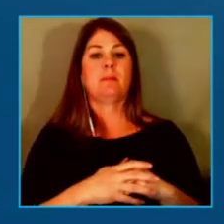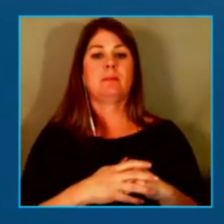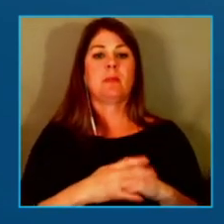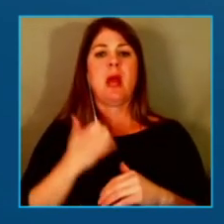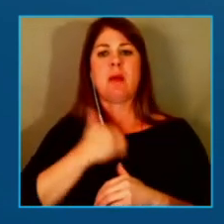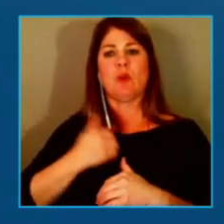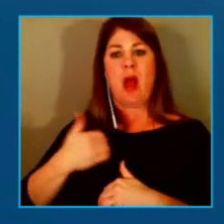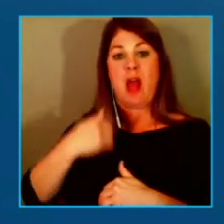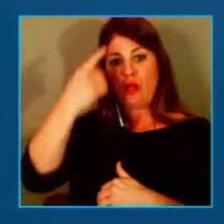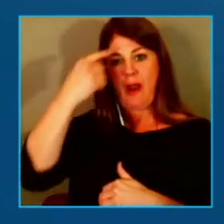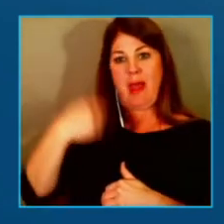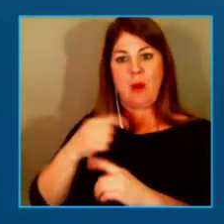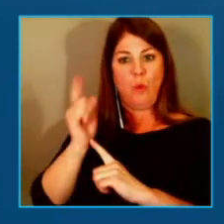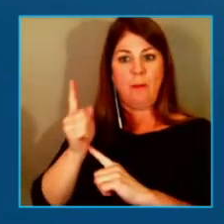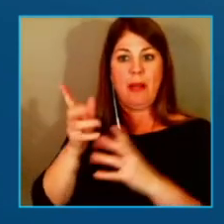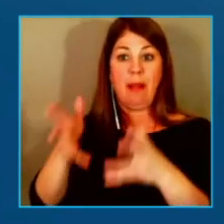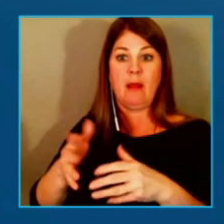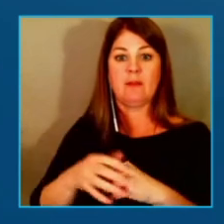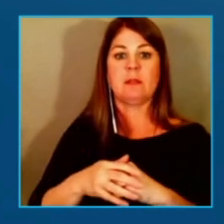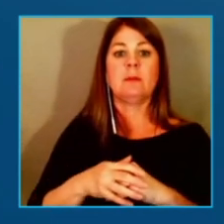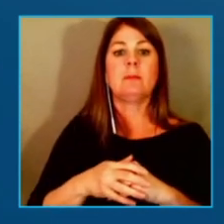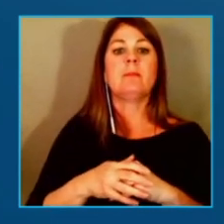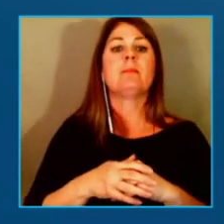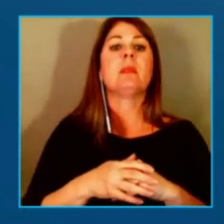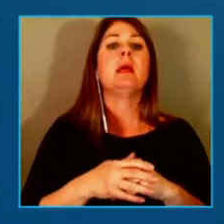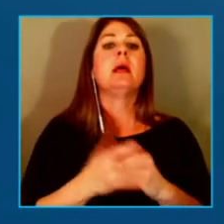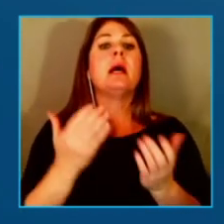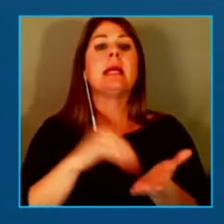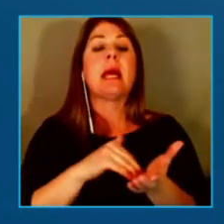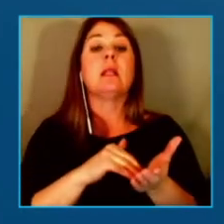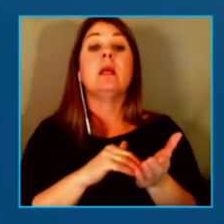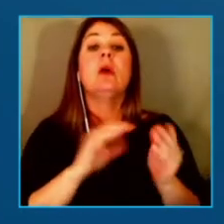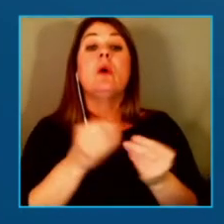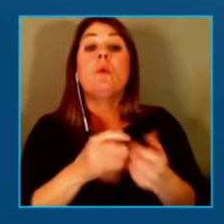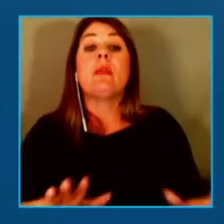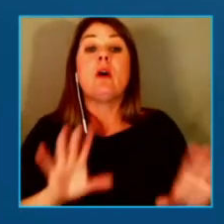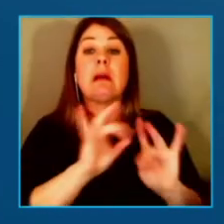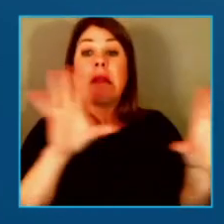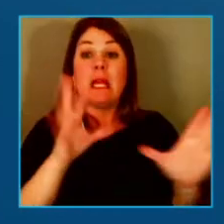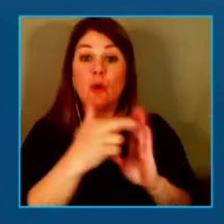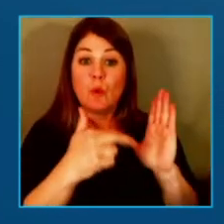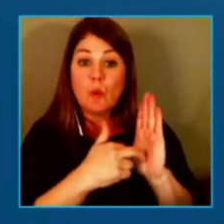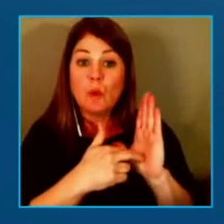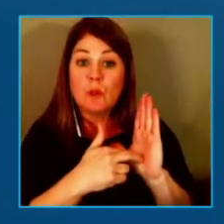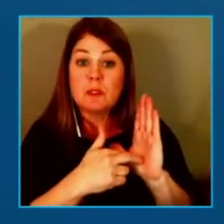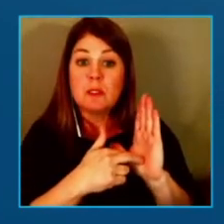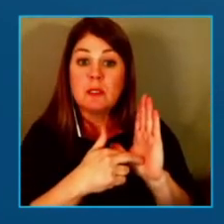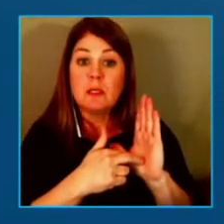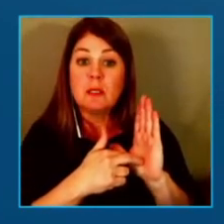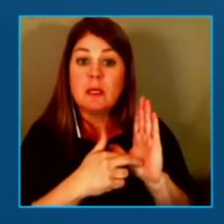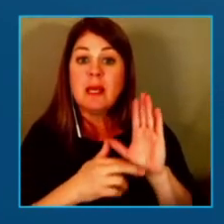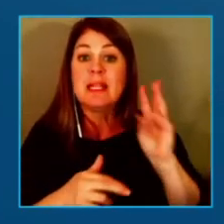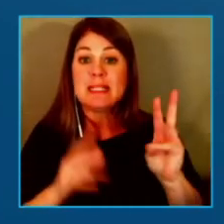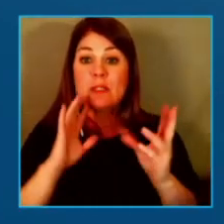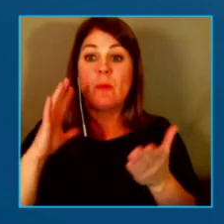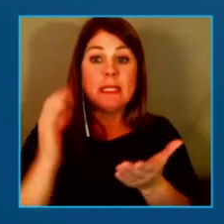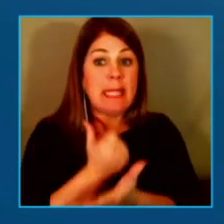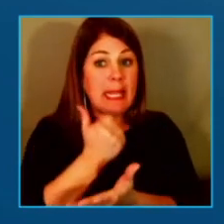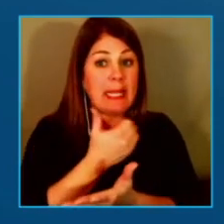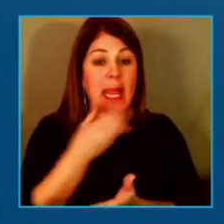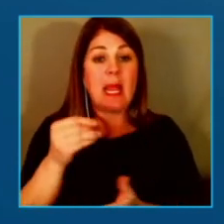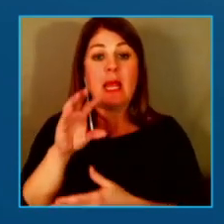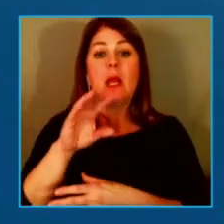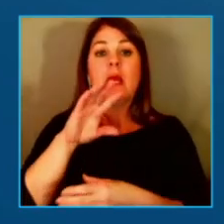had 1 minute warning. But I guarantee you this, without clear guidelines, those six will be snatched up in the West Virginia version of